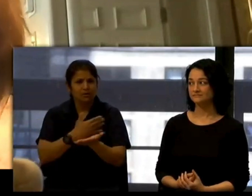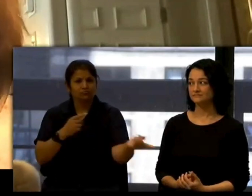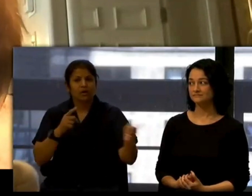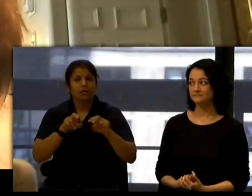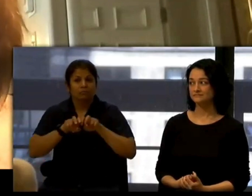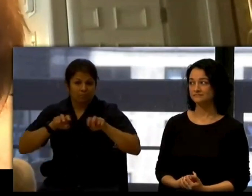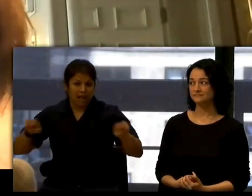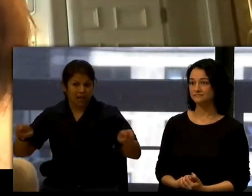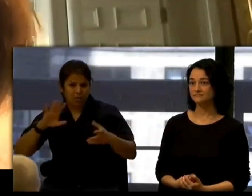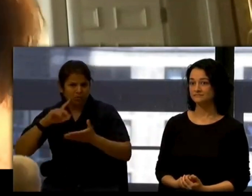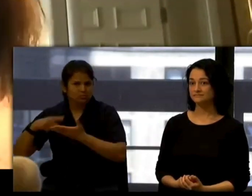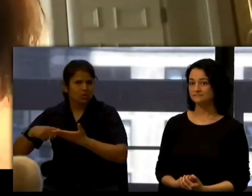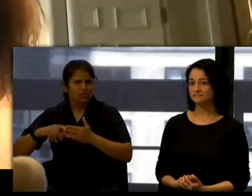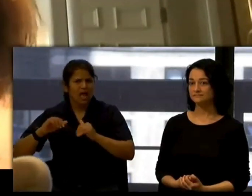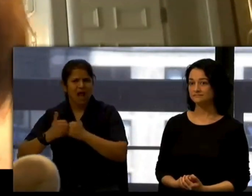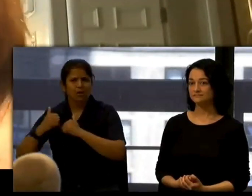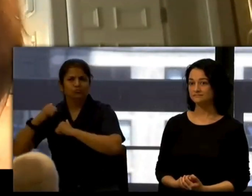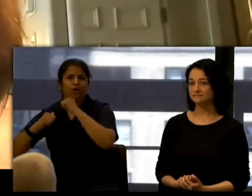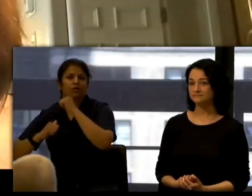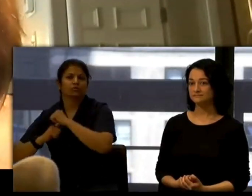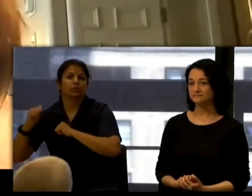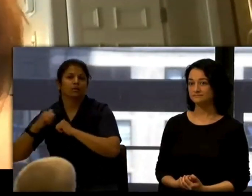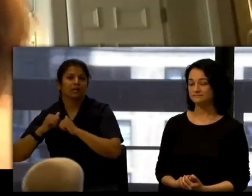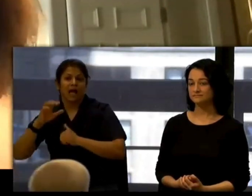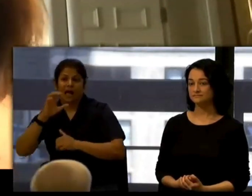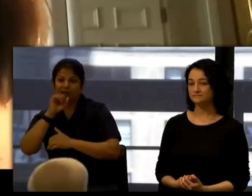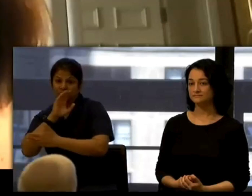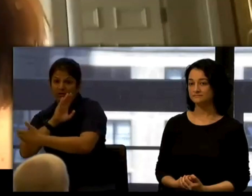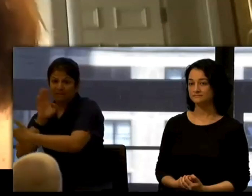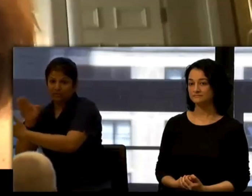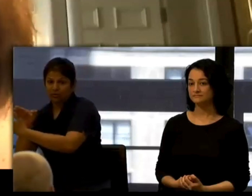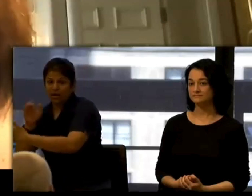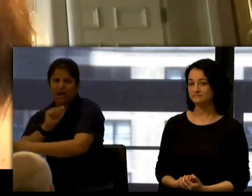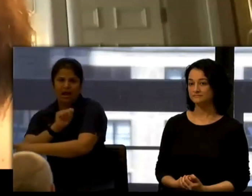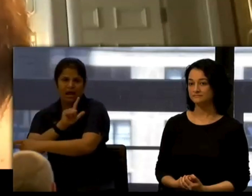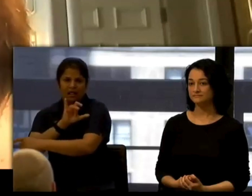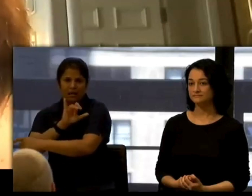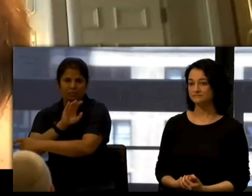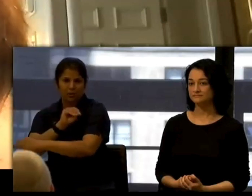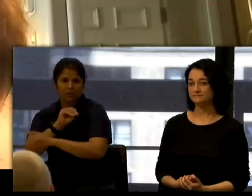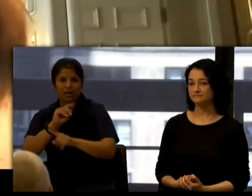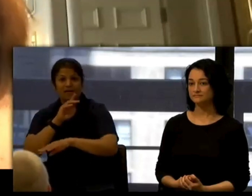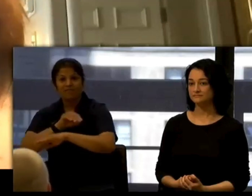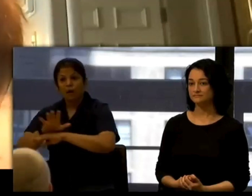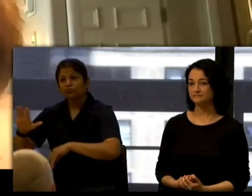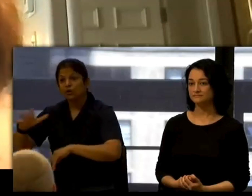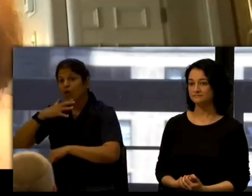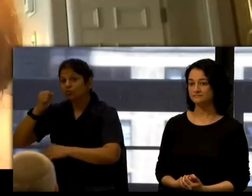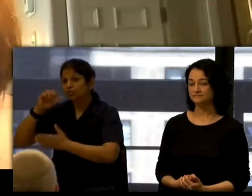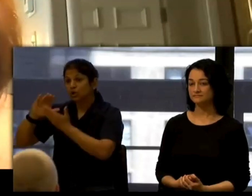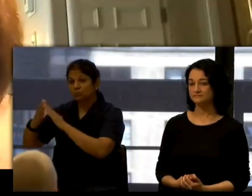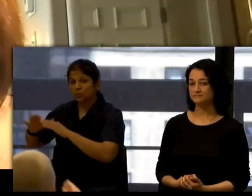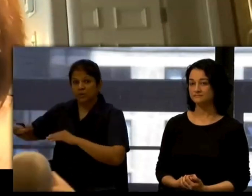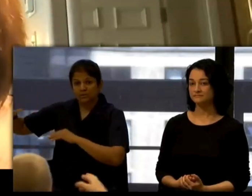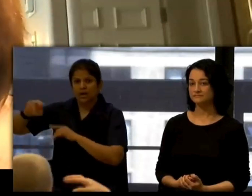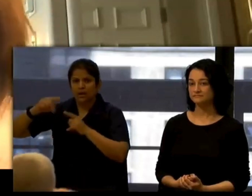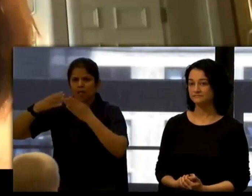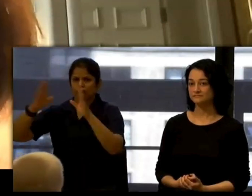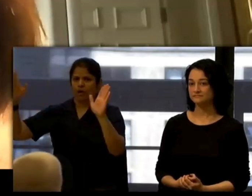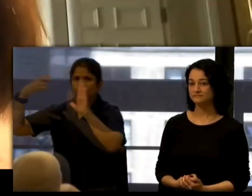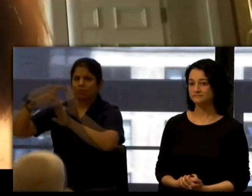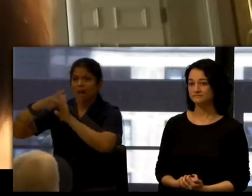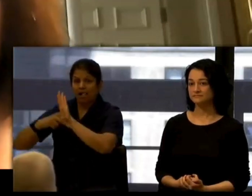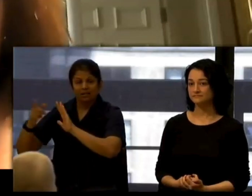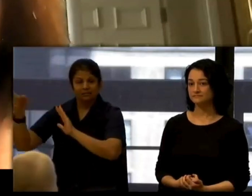ableism impact diverse older adult communities, public policy and legal strategy, organizational equity strategy, and